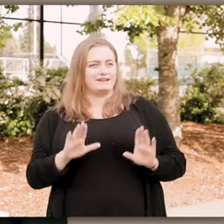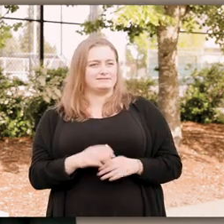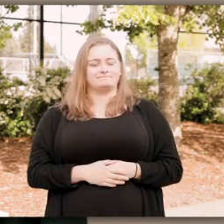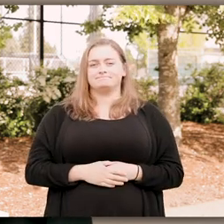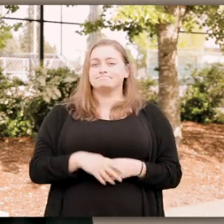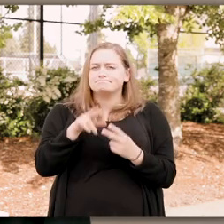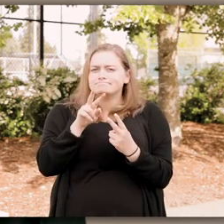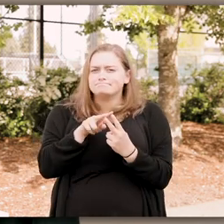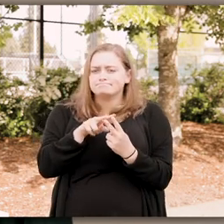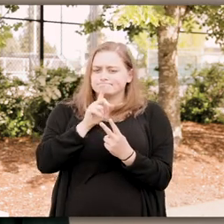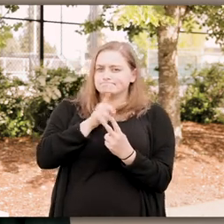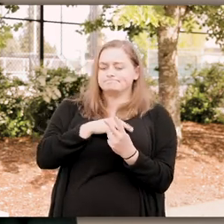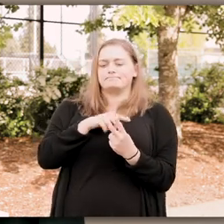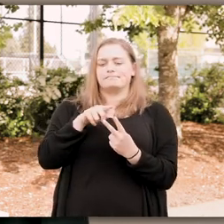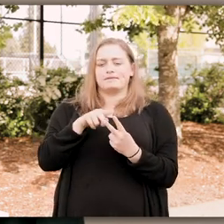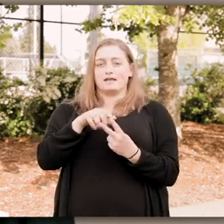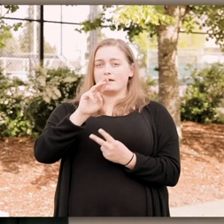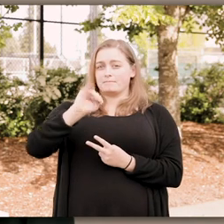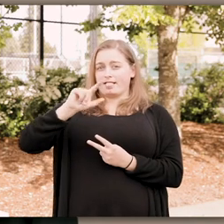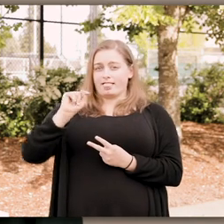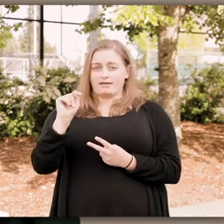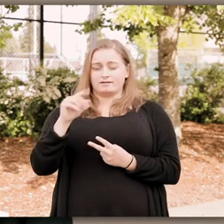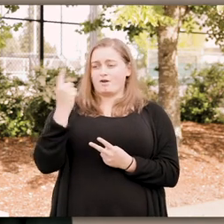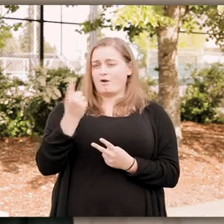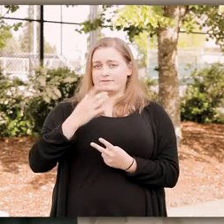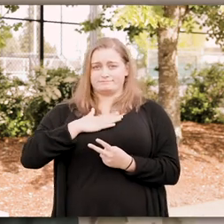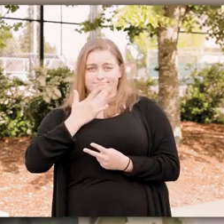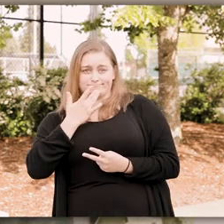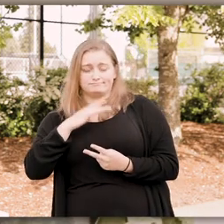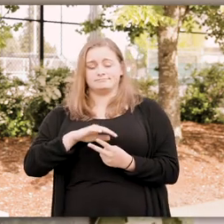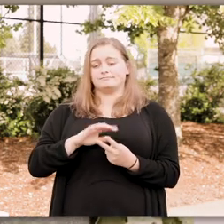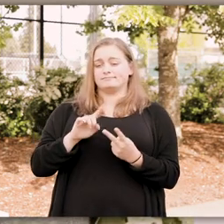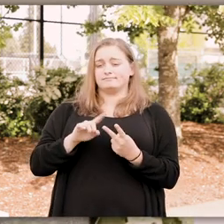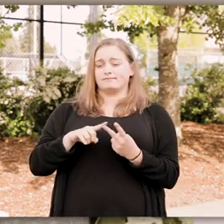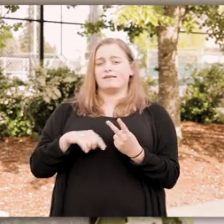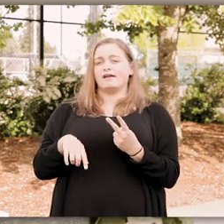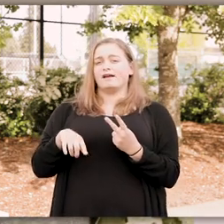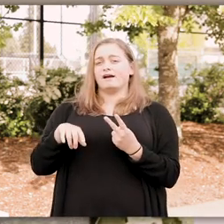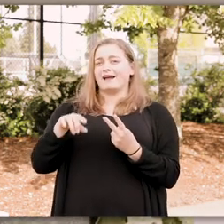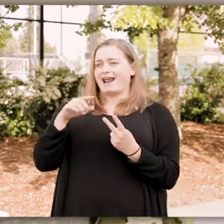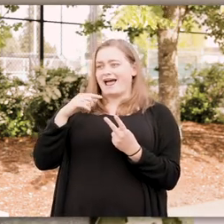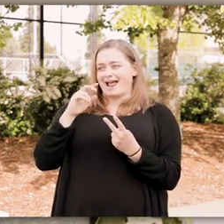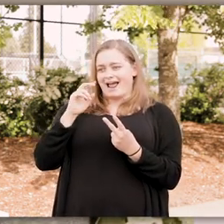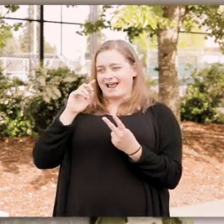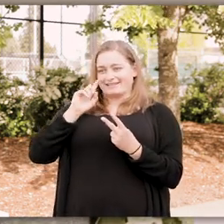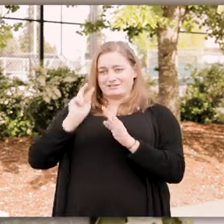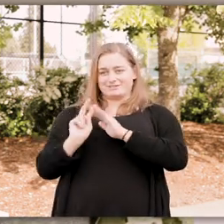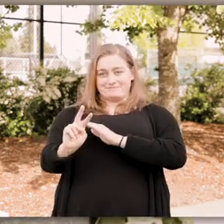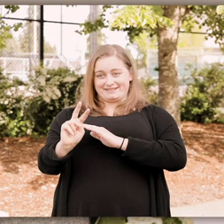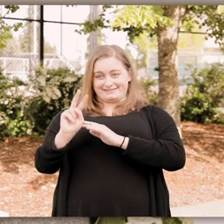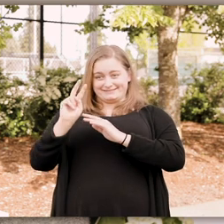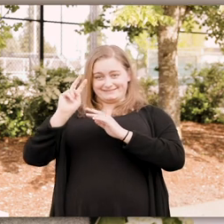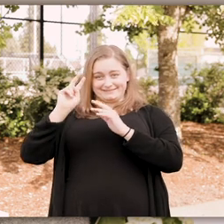has always been a fan favorite, and I didn't know what was coming at all, not even close. I don't think my freshman self